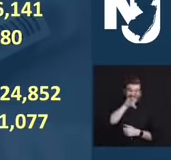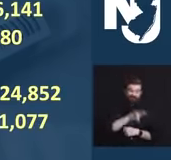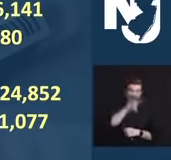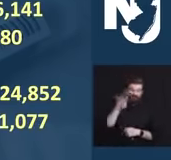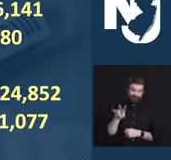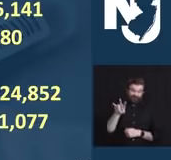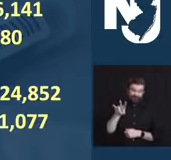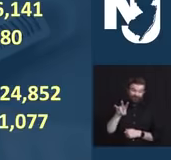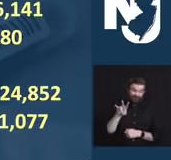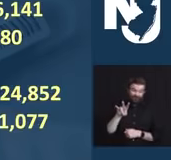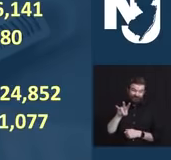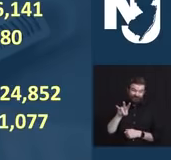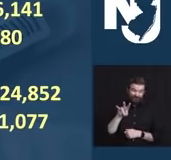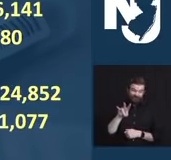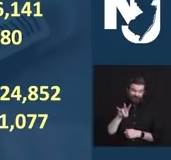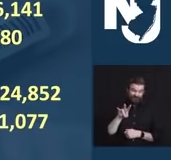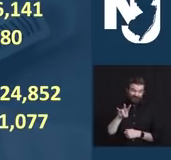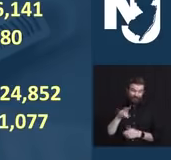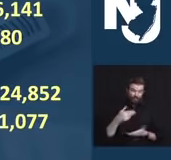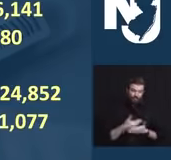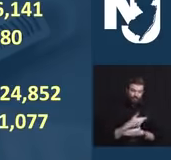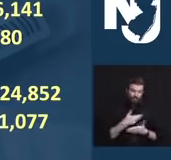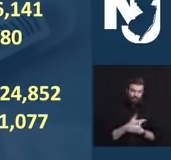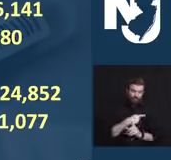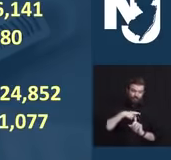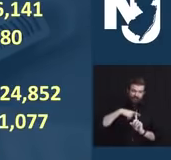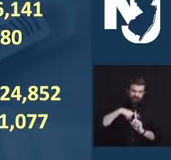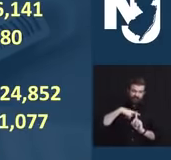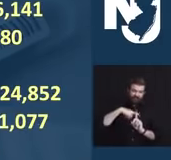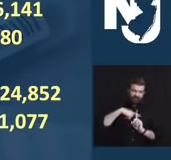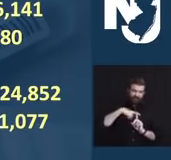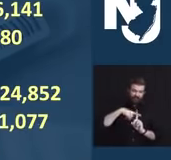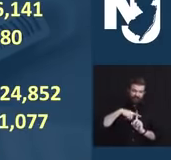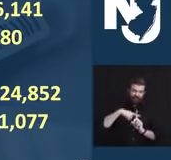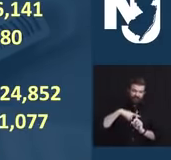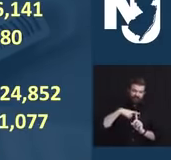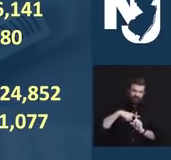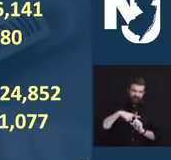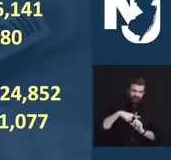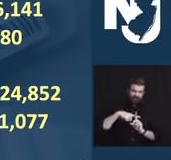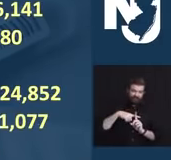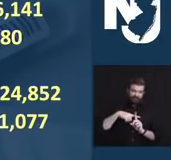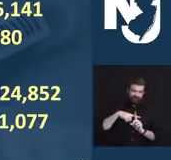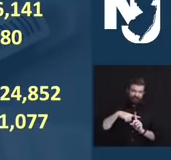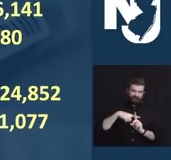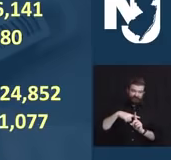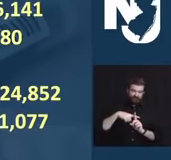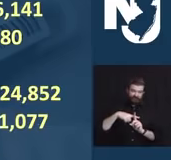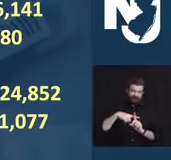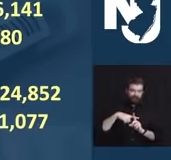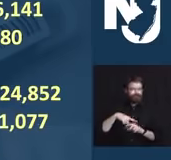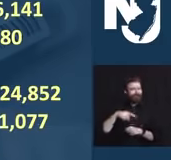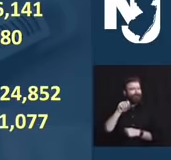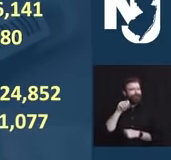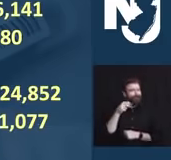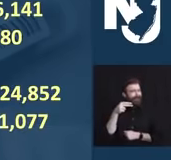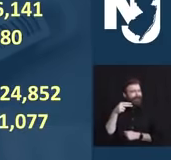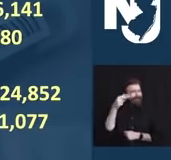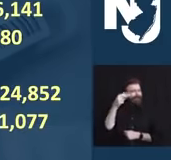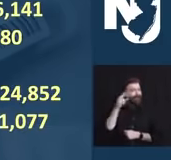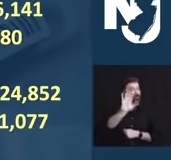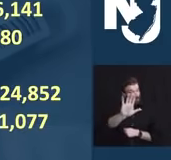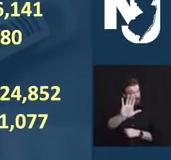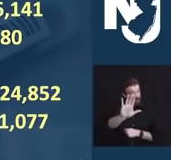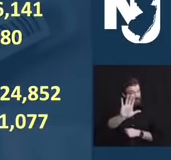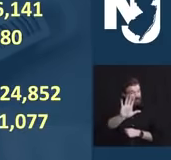positive antigen rapid test results. Now, surely 1,077 is too many for our taste, but let's recall that exactly